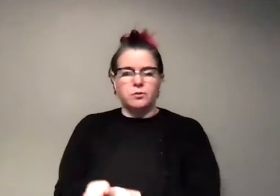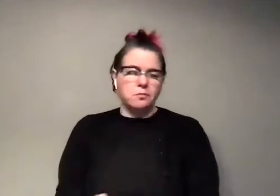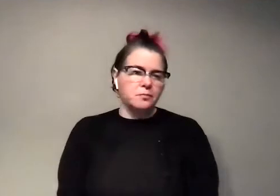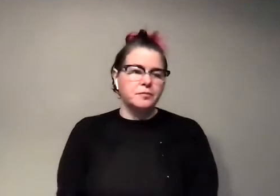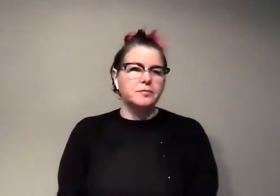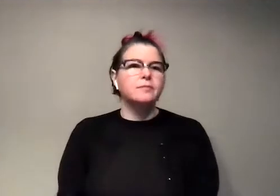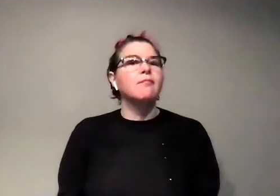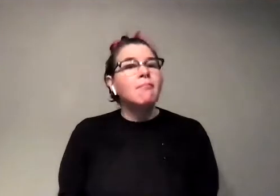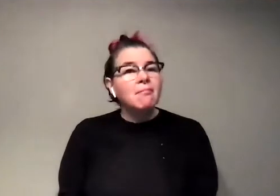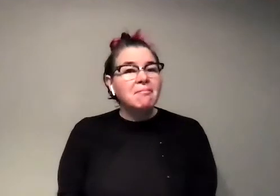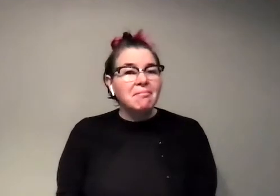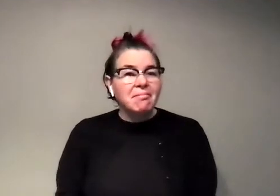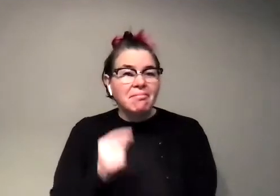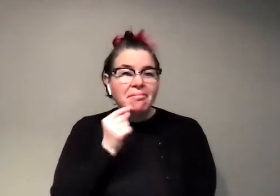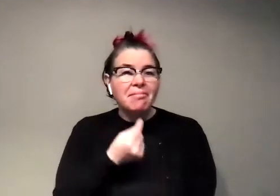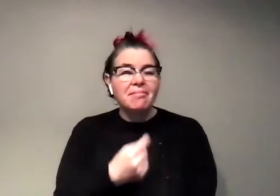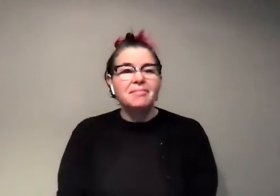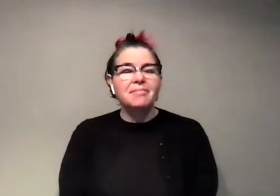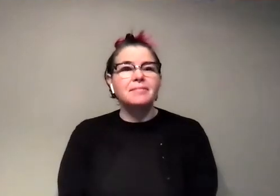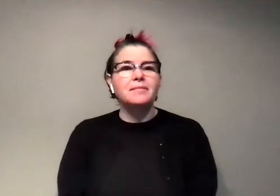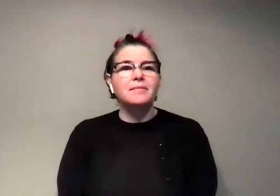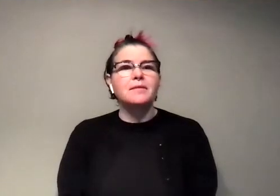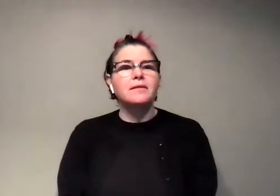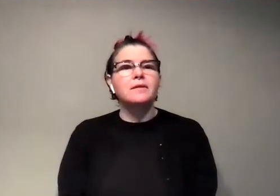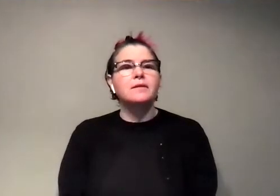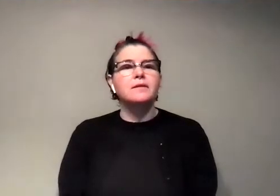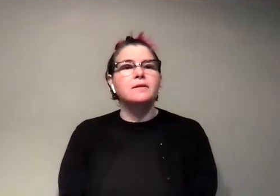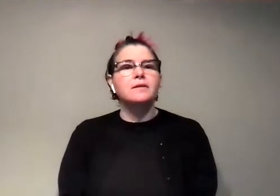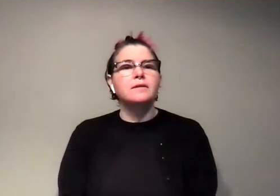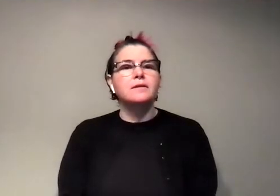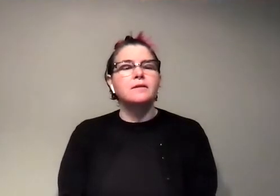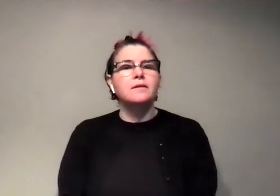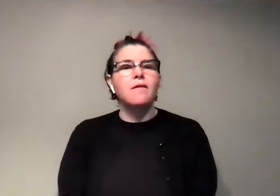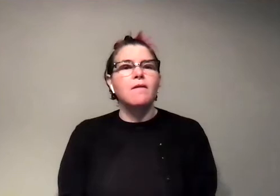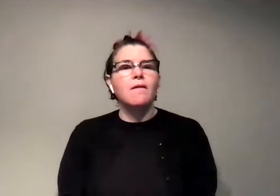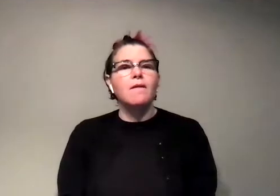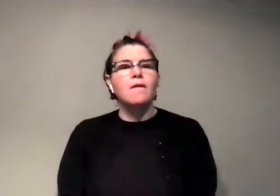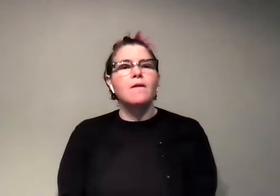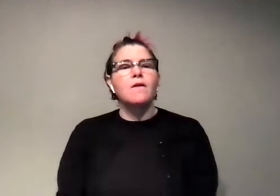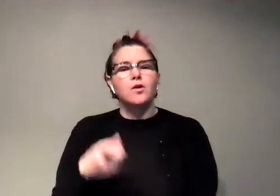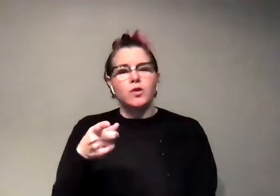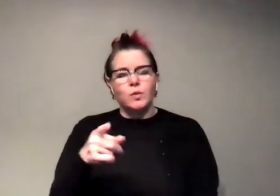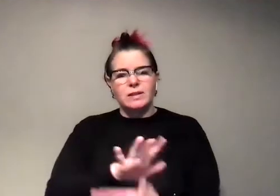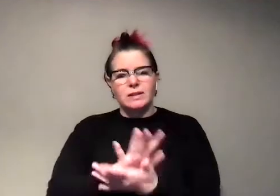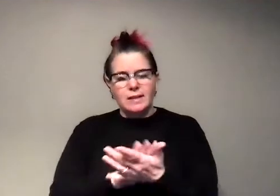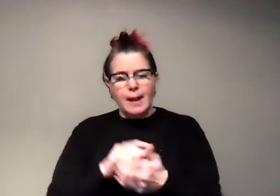Sweet. yeah. Cool. Mhm. What is your favorite thing that you've ever designed or made?